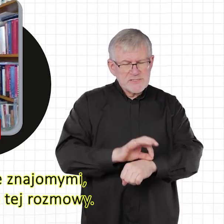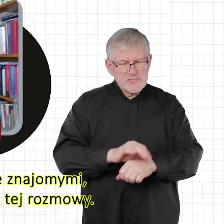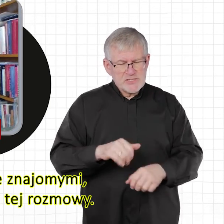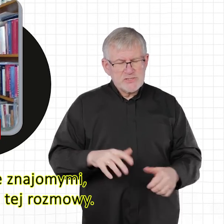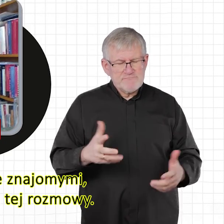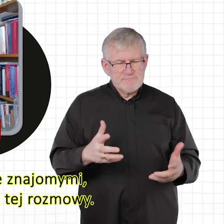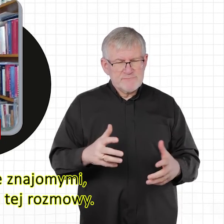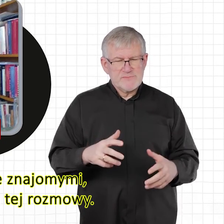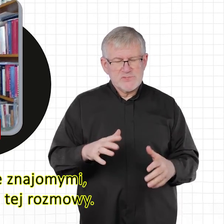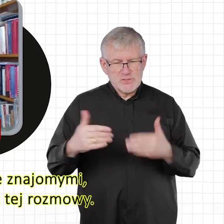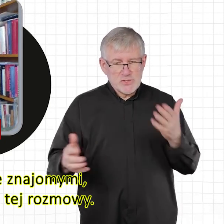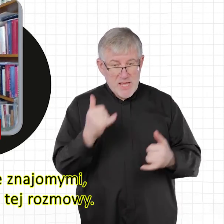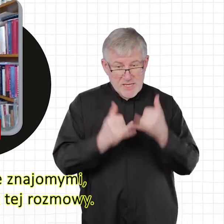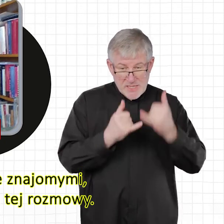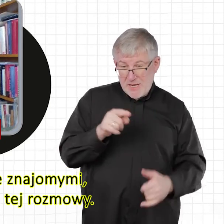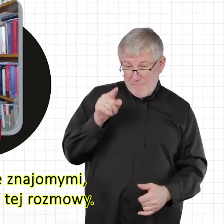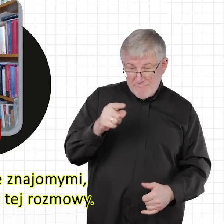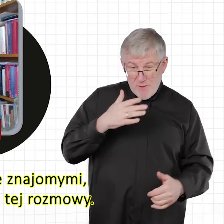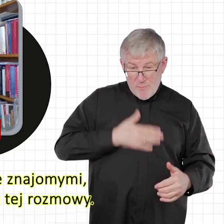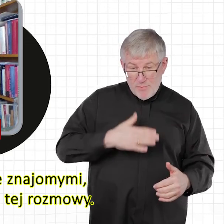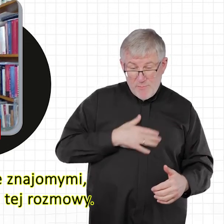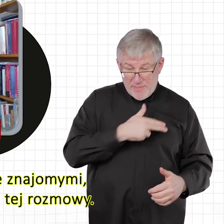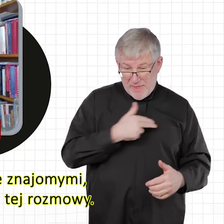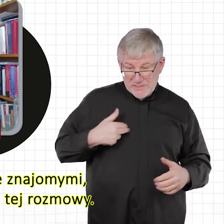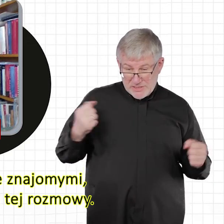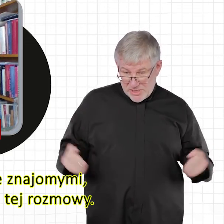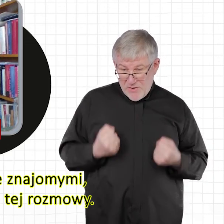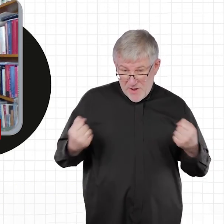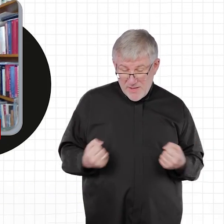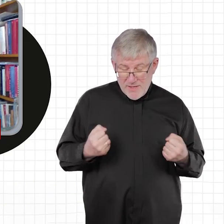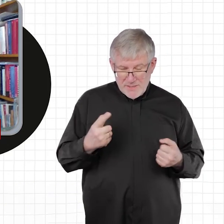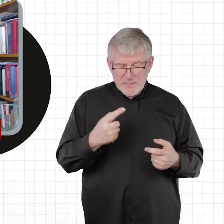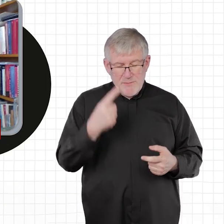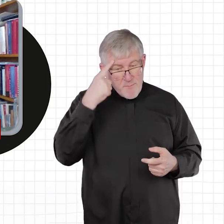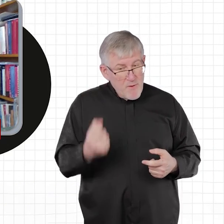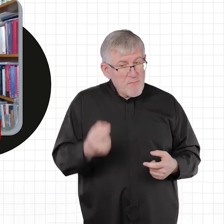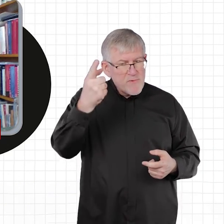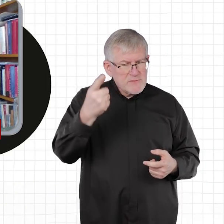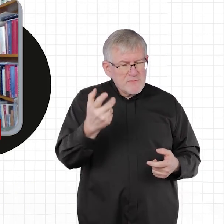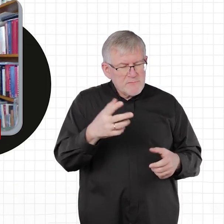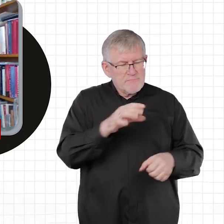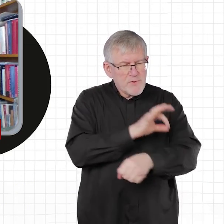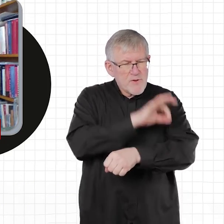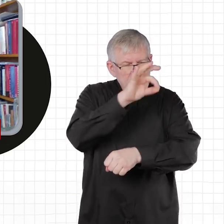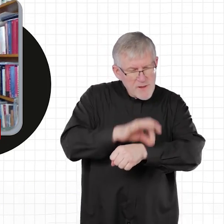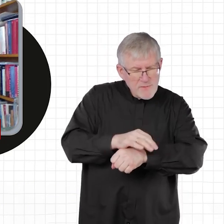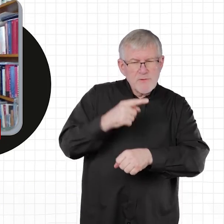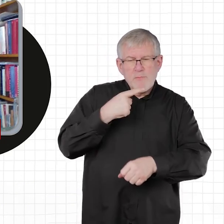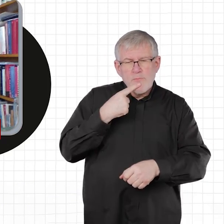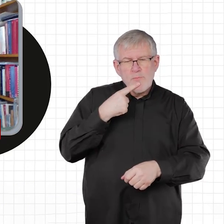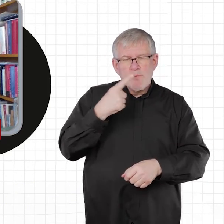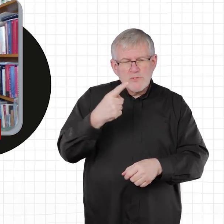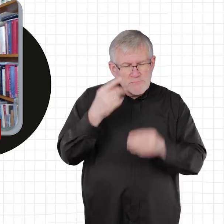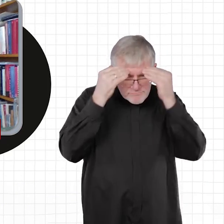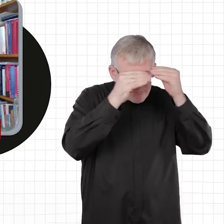colleagues, someone who will benefit from this conversation, this discussion. So just spread the good idea with your